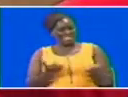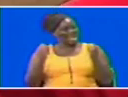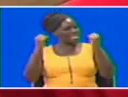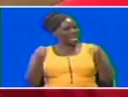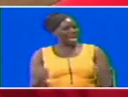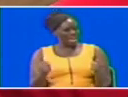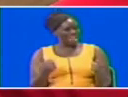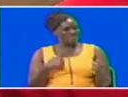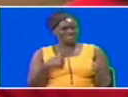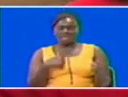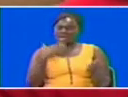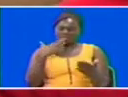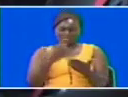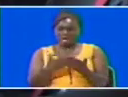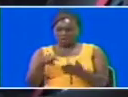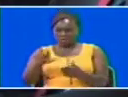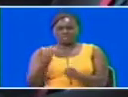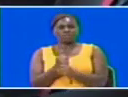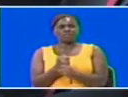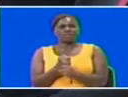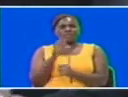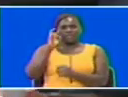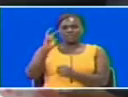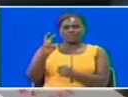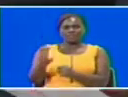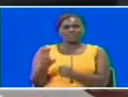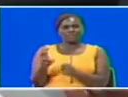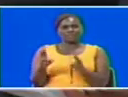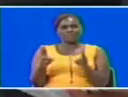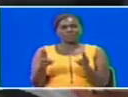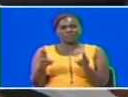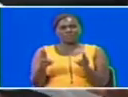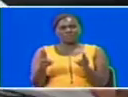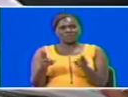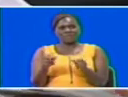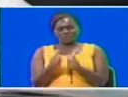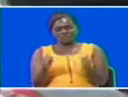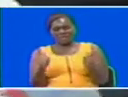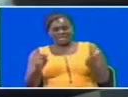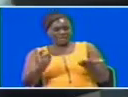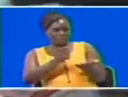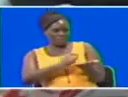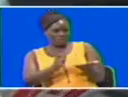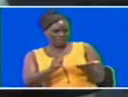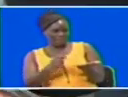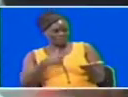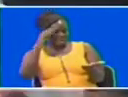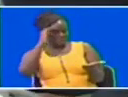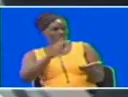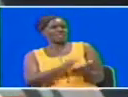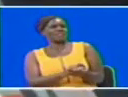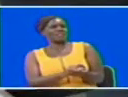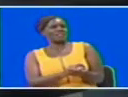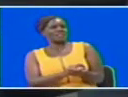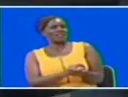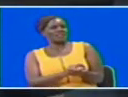really appreciate what these guys do. I've seen an editorial that looks very, very well written, and I believe that being